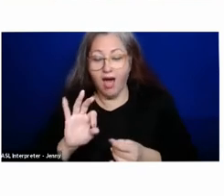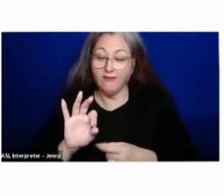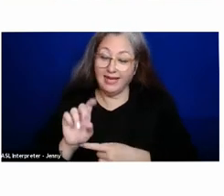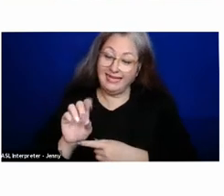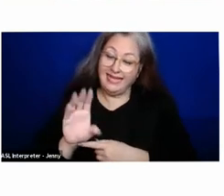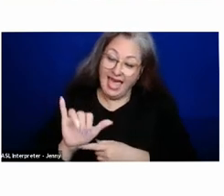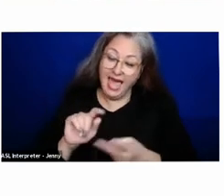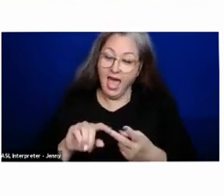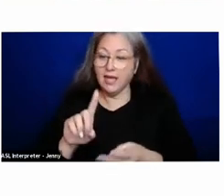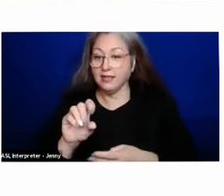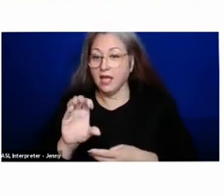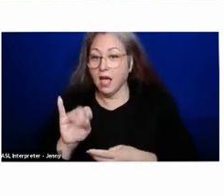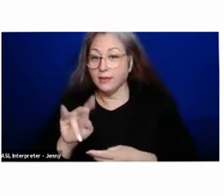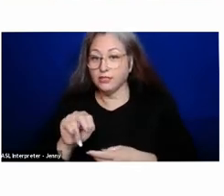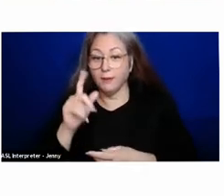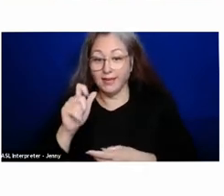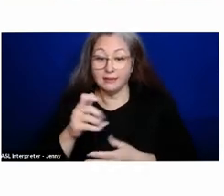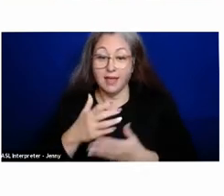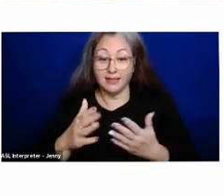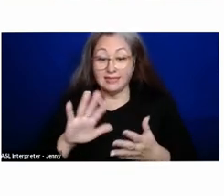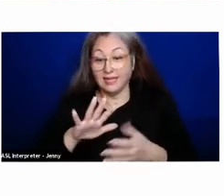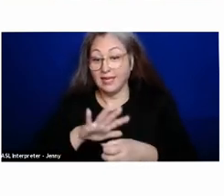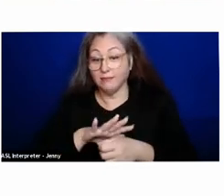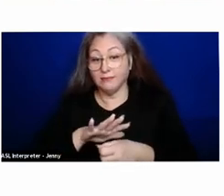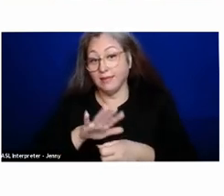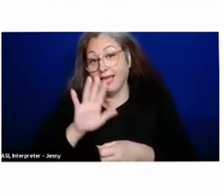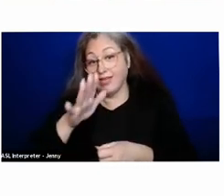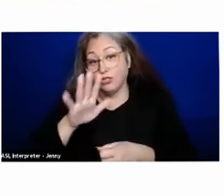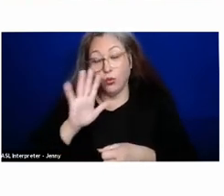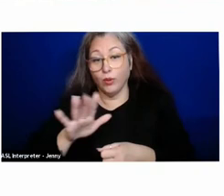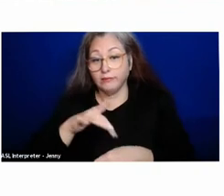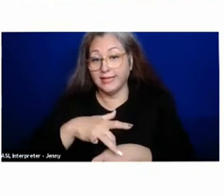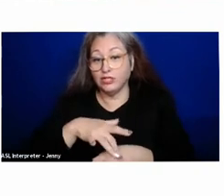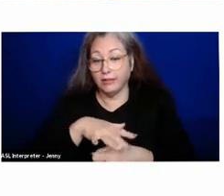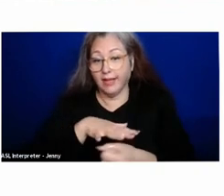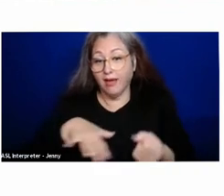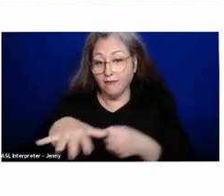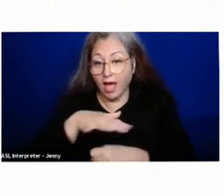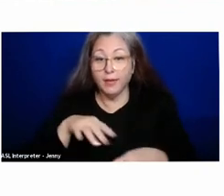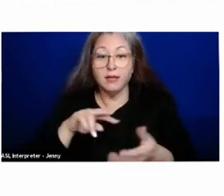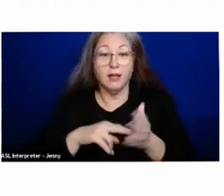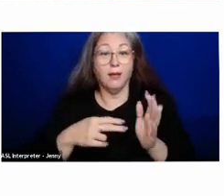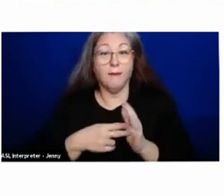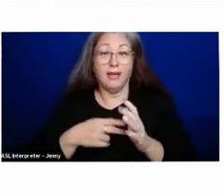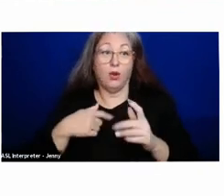decomposition, because our stuff will hit the environment at some point. We cannot juggle it above